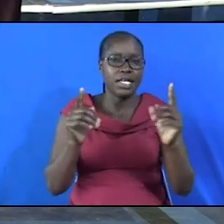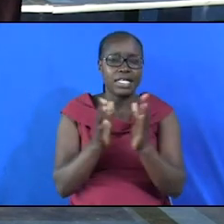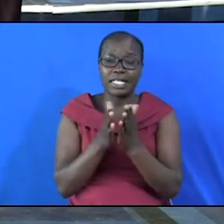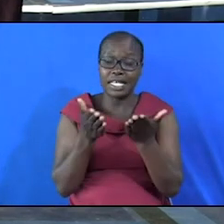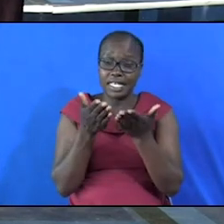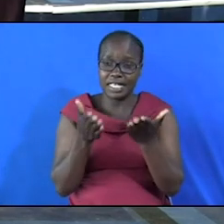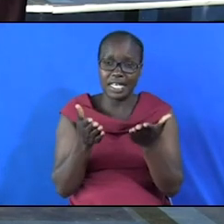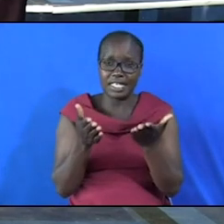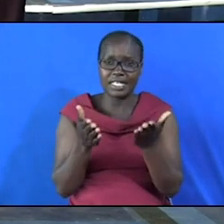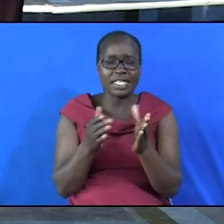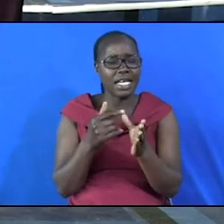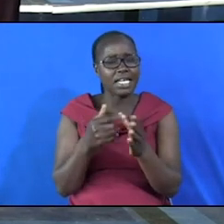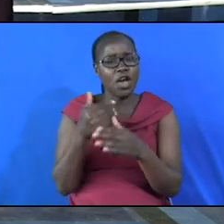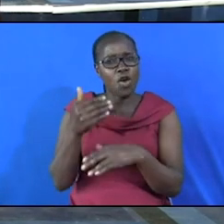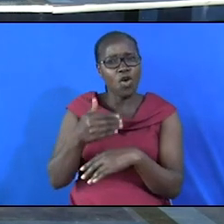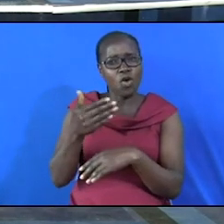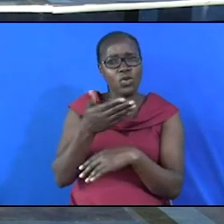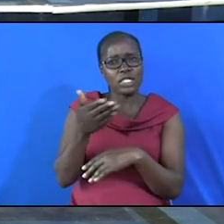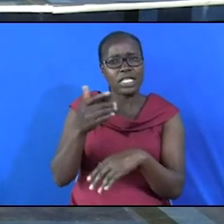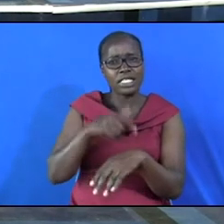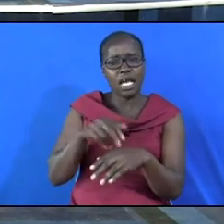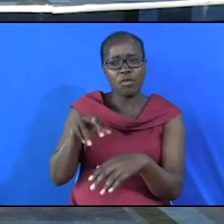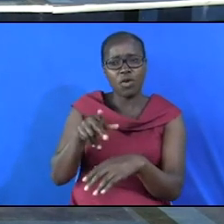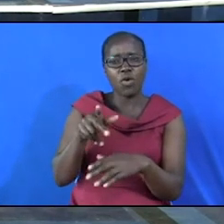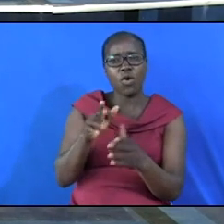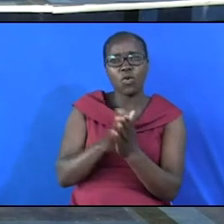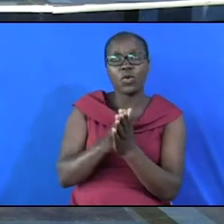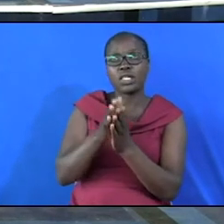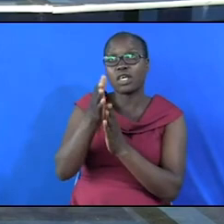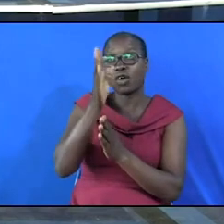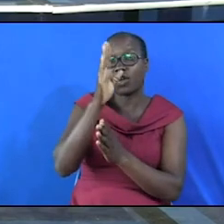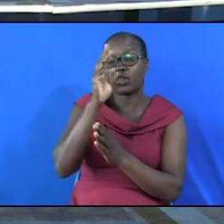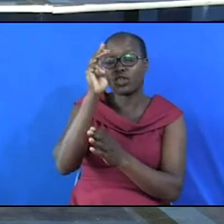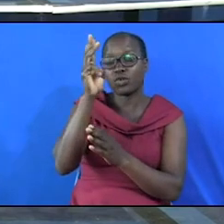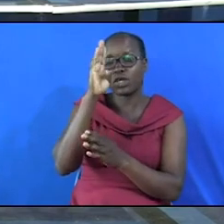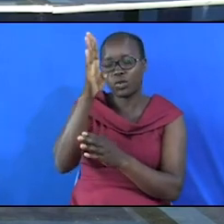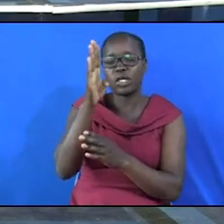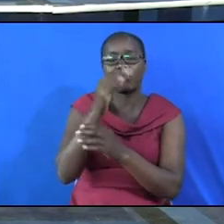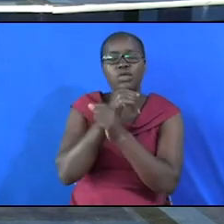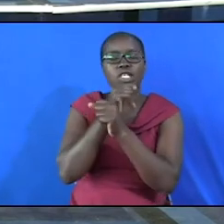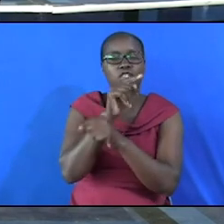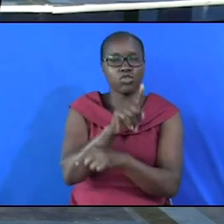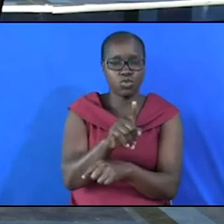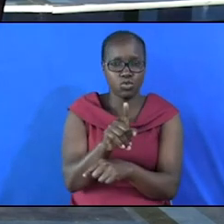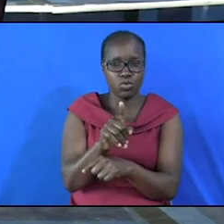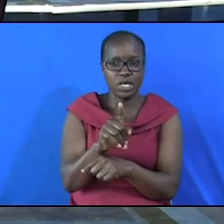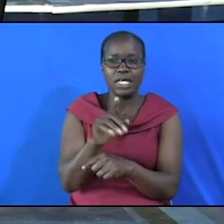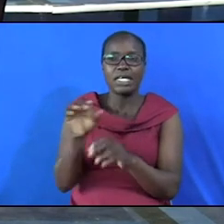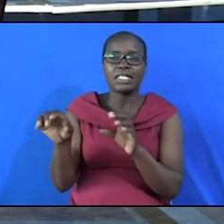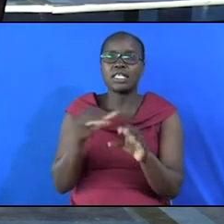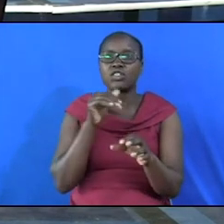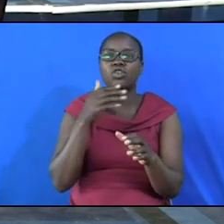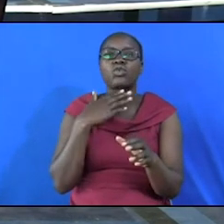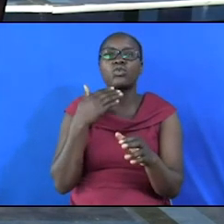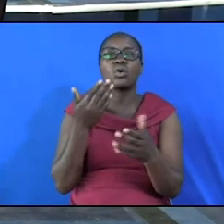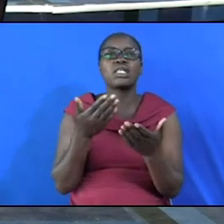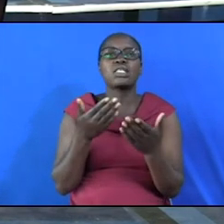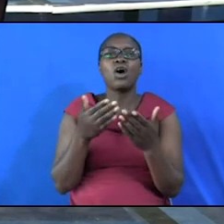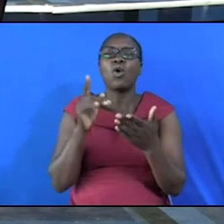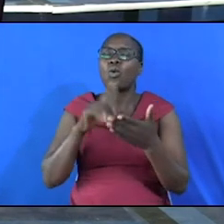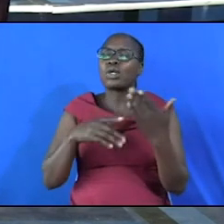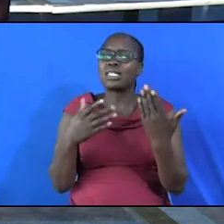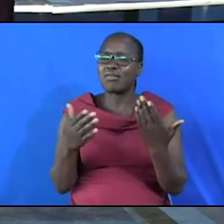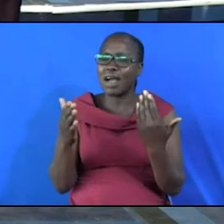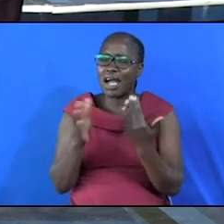Enemies are always there, but when you walk with the Lord, God will protect you. It does not matter how long it